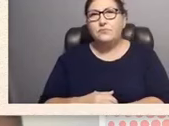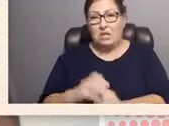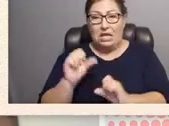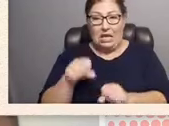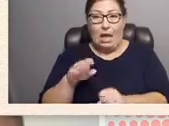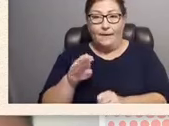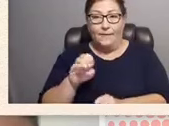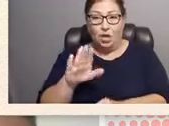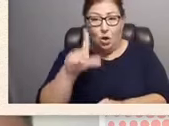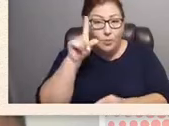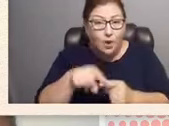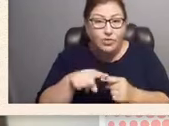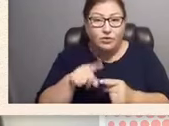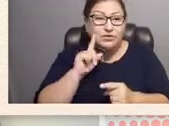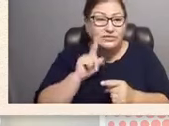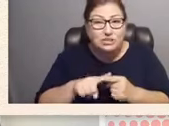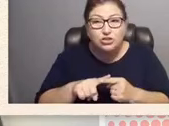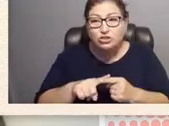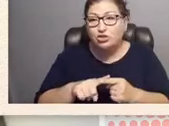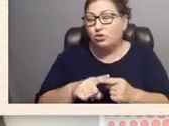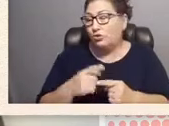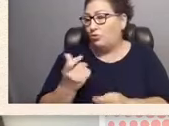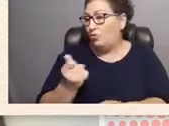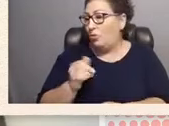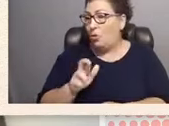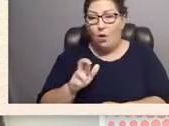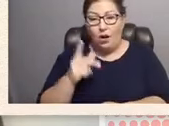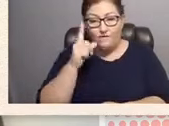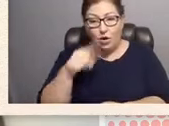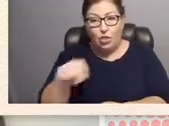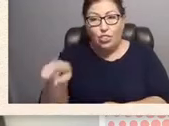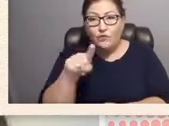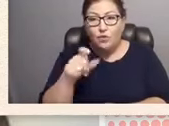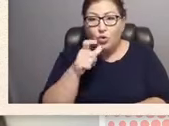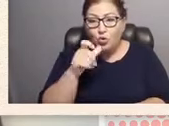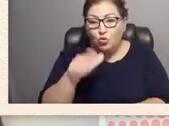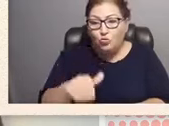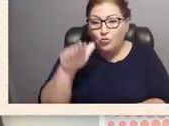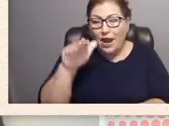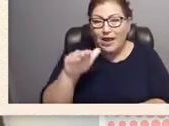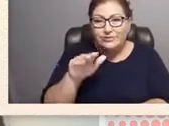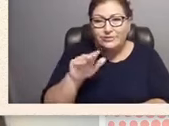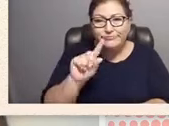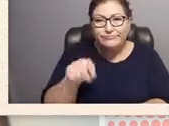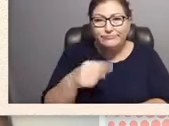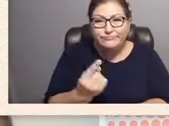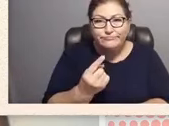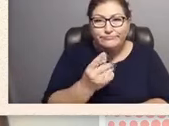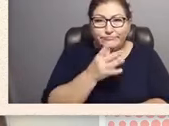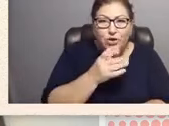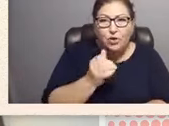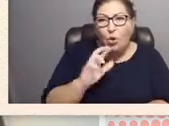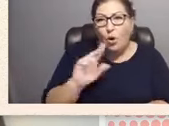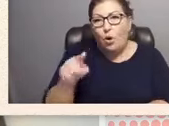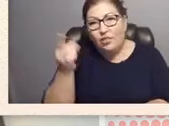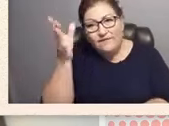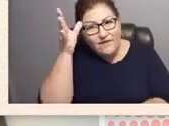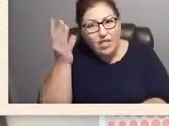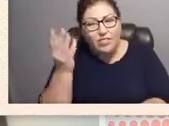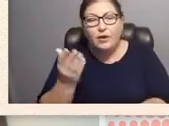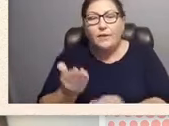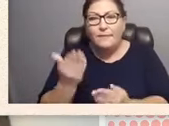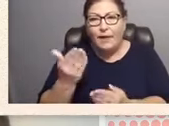your sister, or if for those of you that are raised in a single parent household, like if they meet somebody, they may have a children